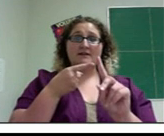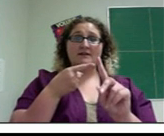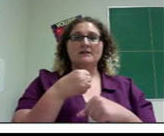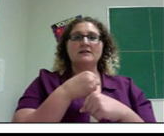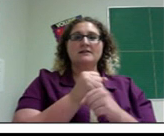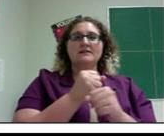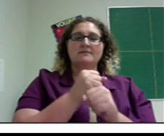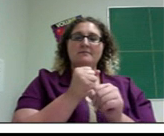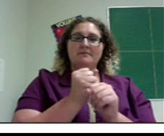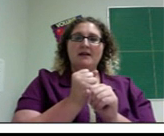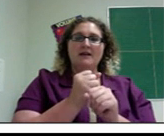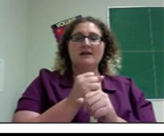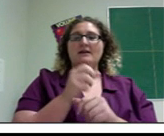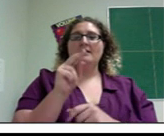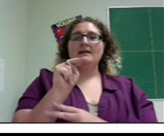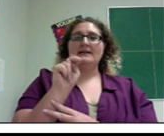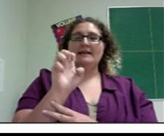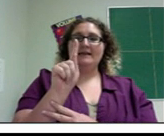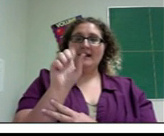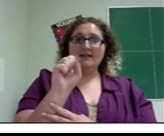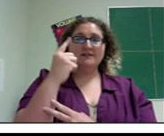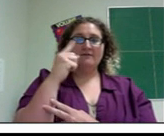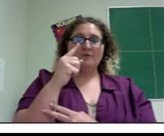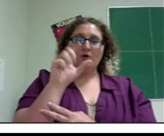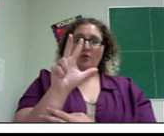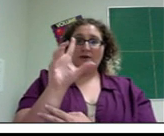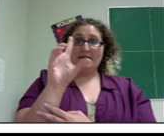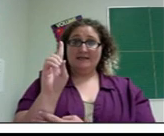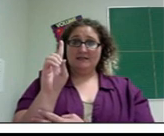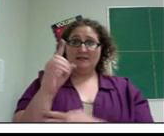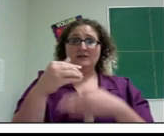Objectives: to make nets and drawings of three-dimensional figures.